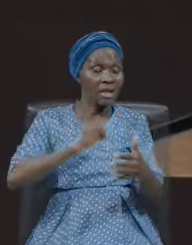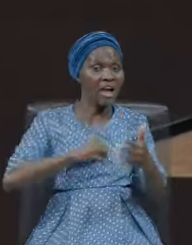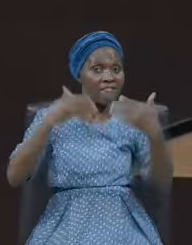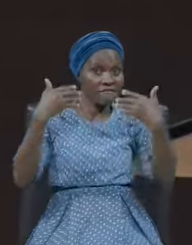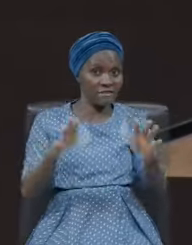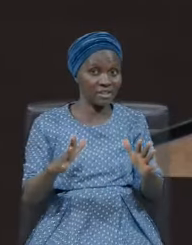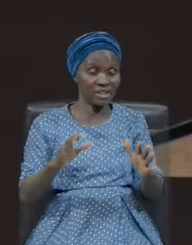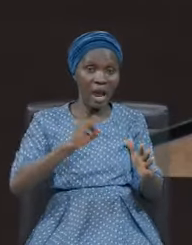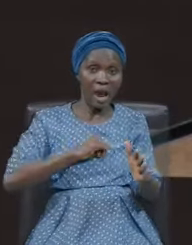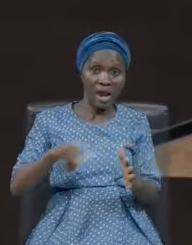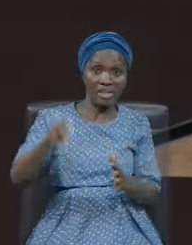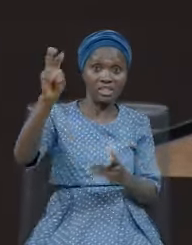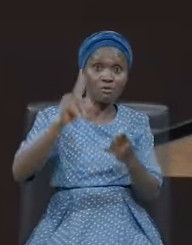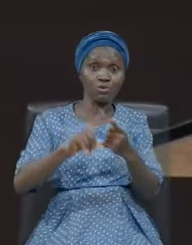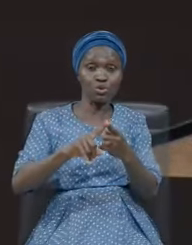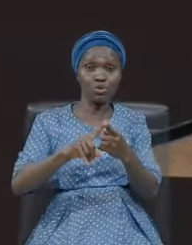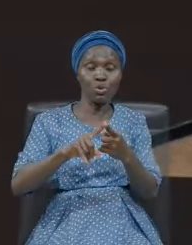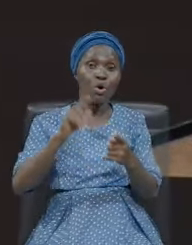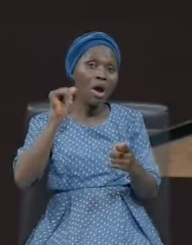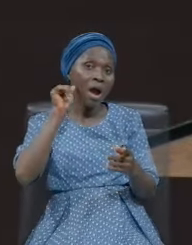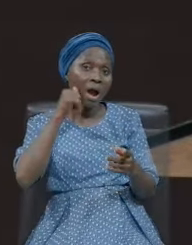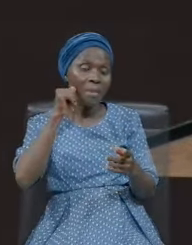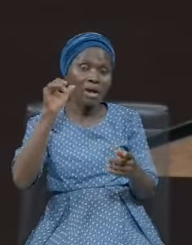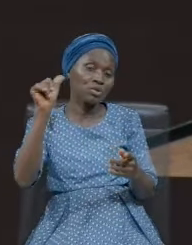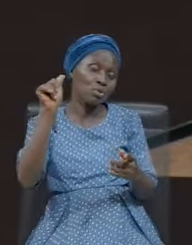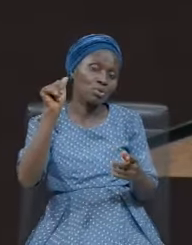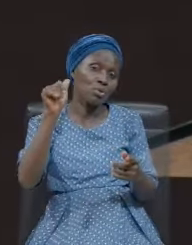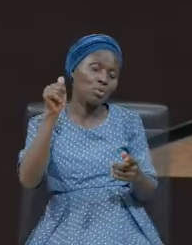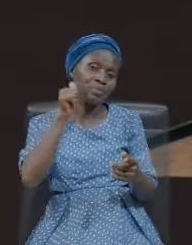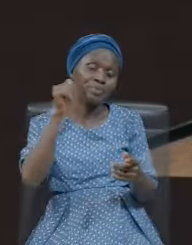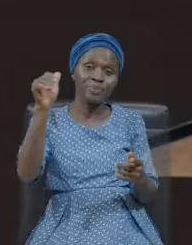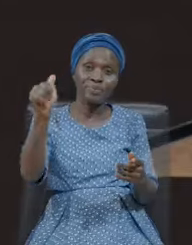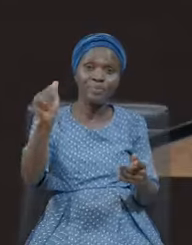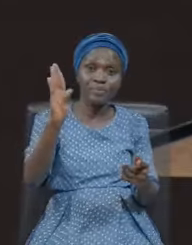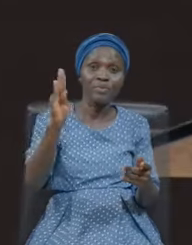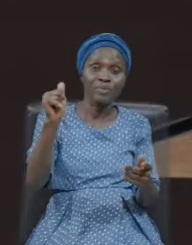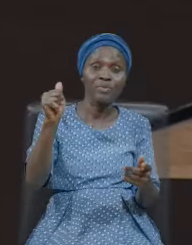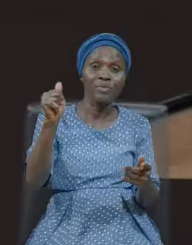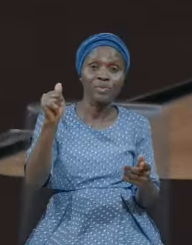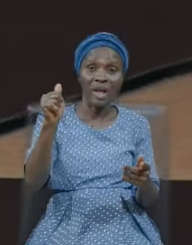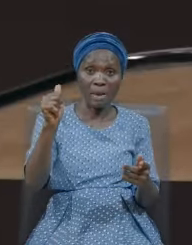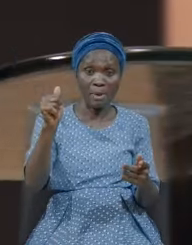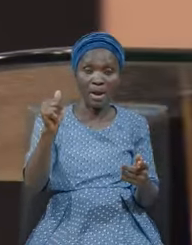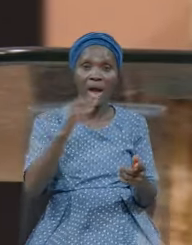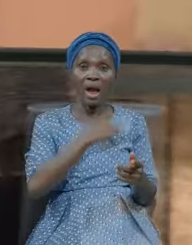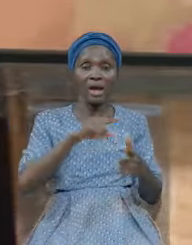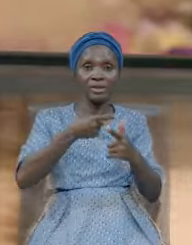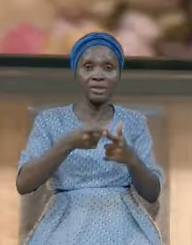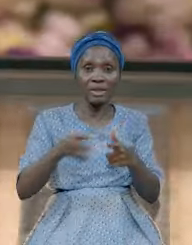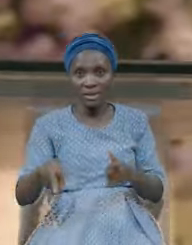Aba. From Aba, I crossed over to the Philippines. From the Philippines, I crossed over